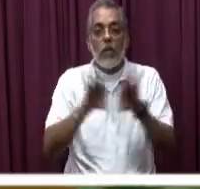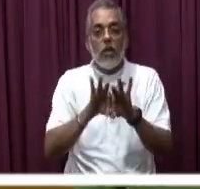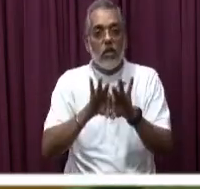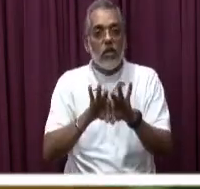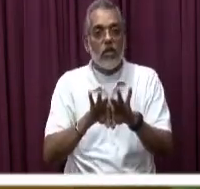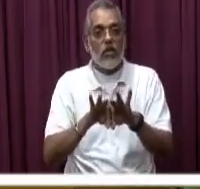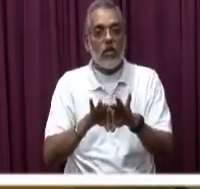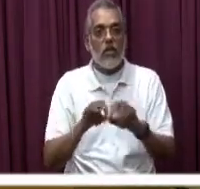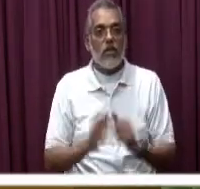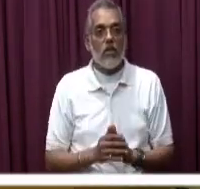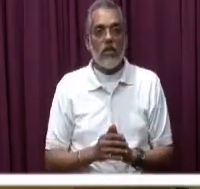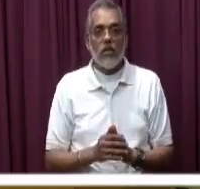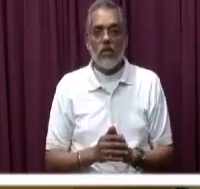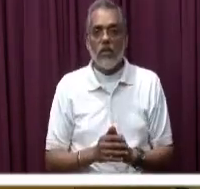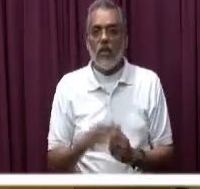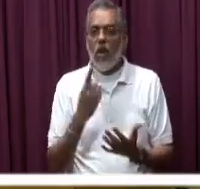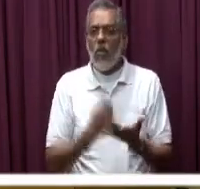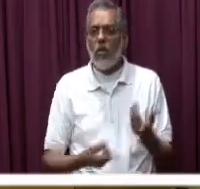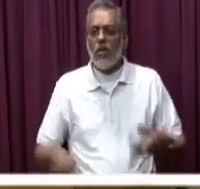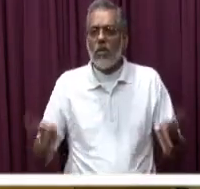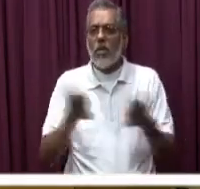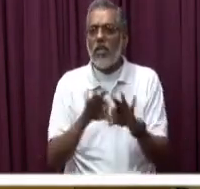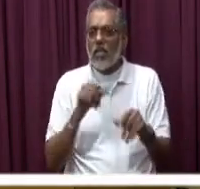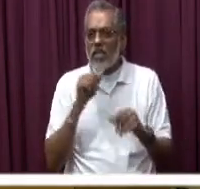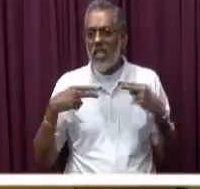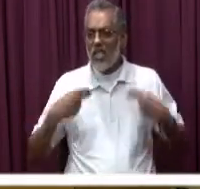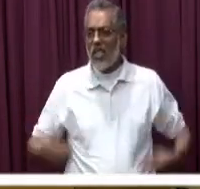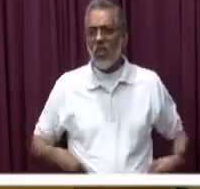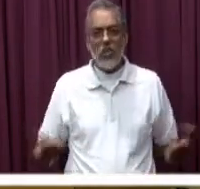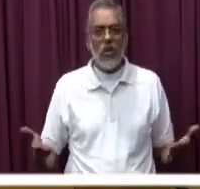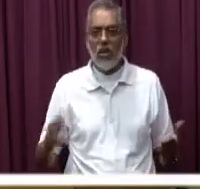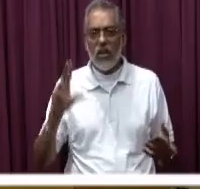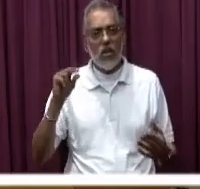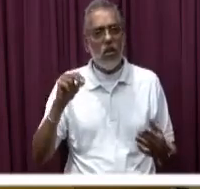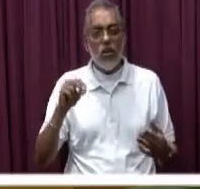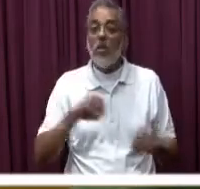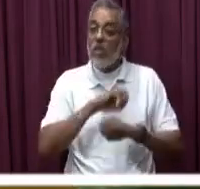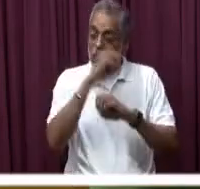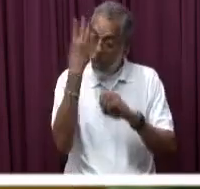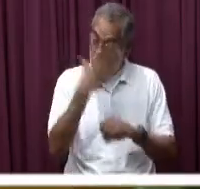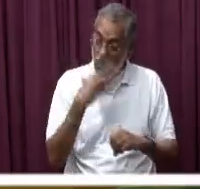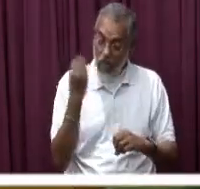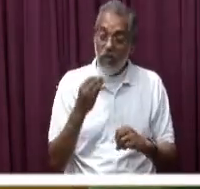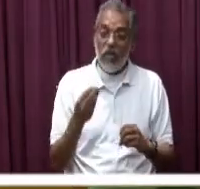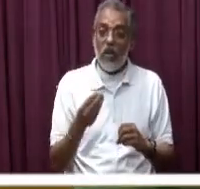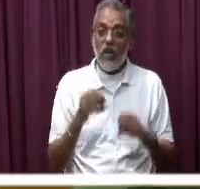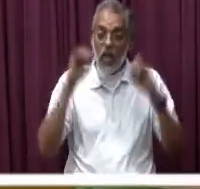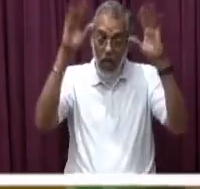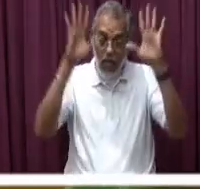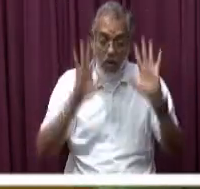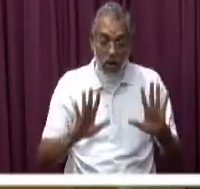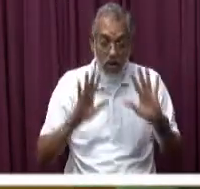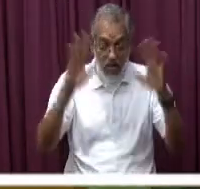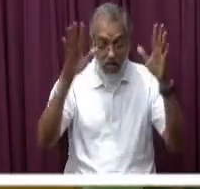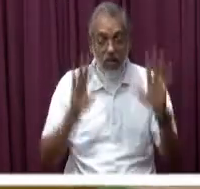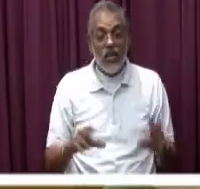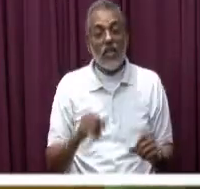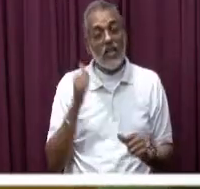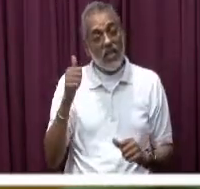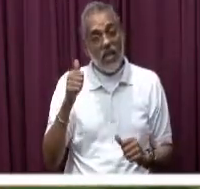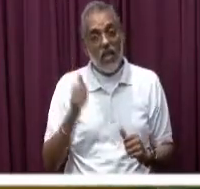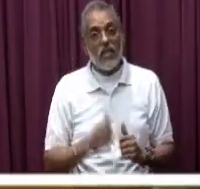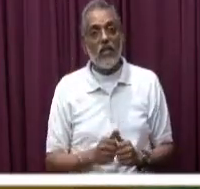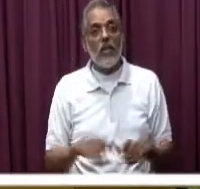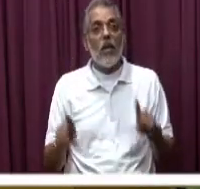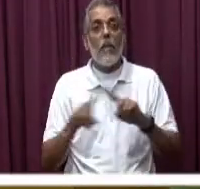this human thing that we have here, which is incredibly beautiful, wonderful, amazing, and fantastic.